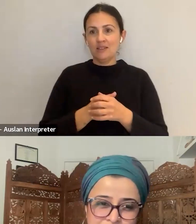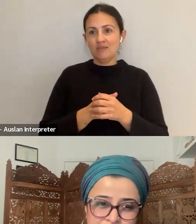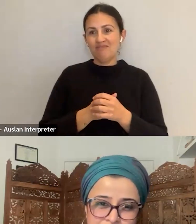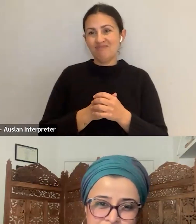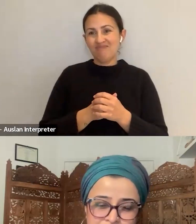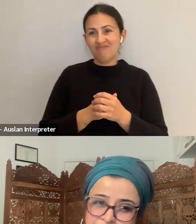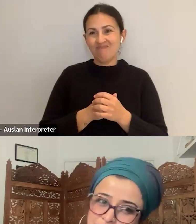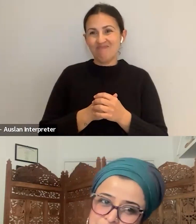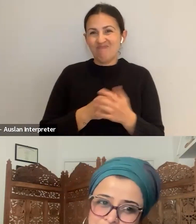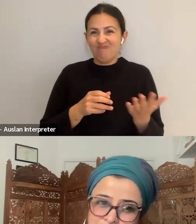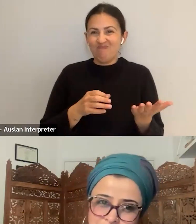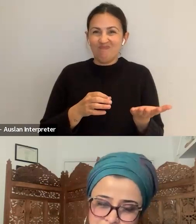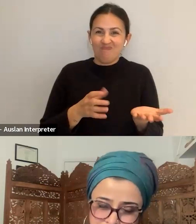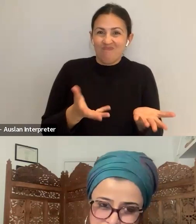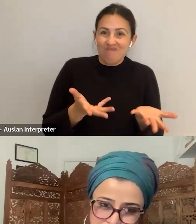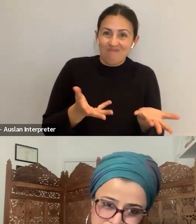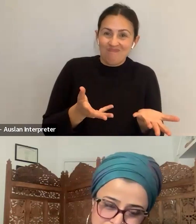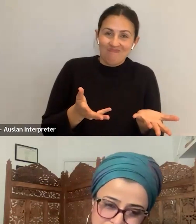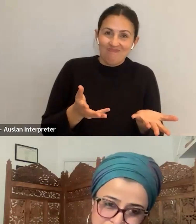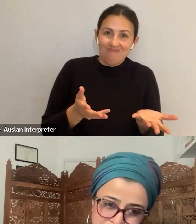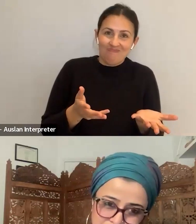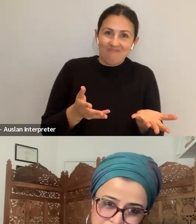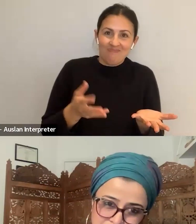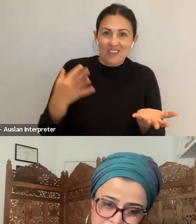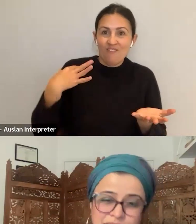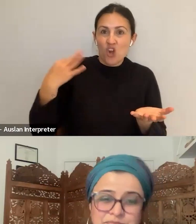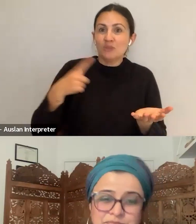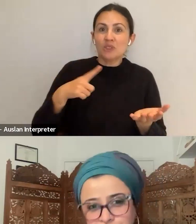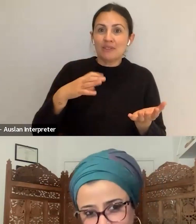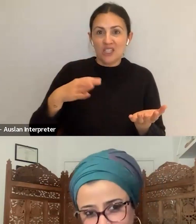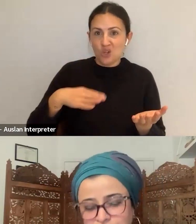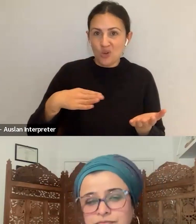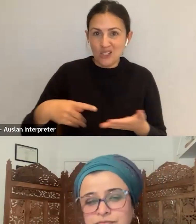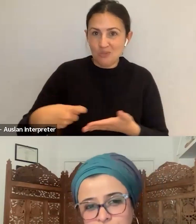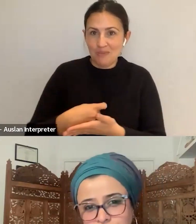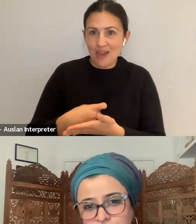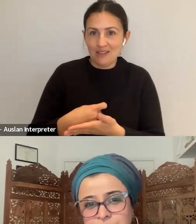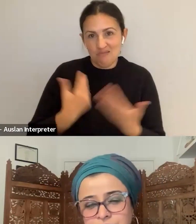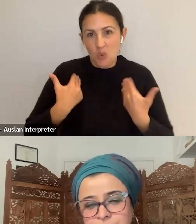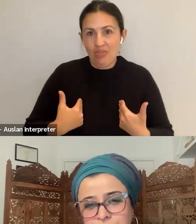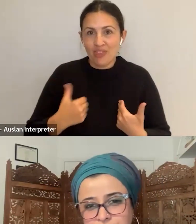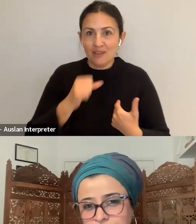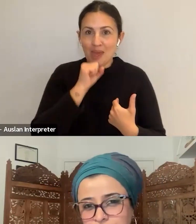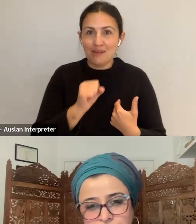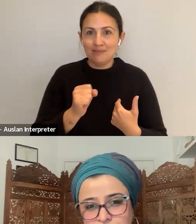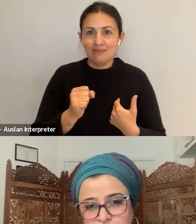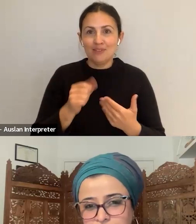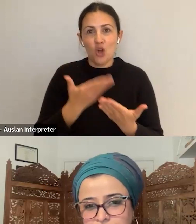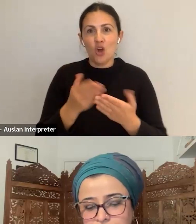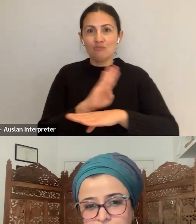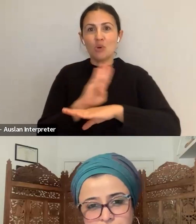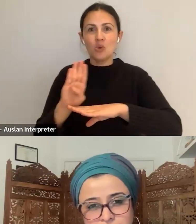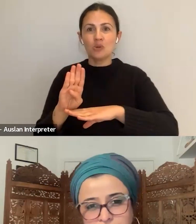more privileged people have been able to sit on boards and not be paid. And now we've got this push to diversify boards. And what that means is you've also got to pay